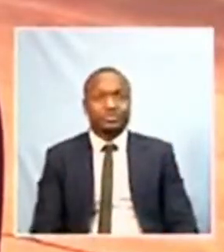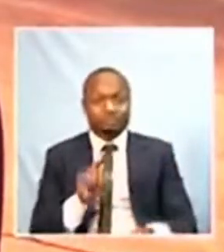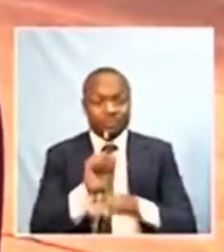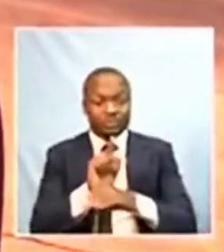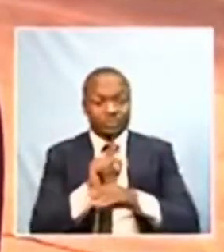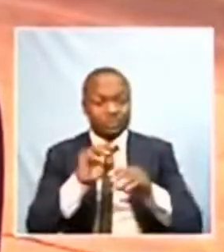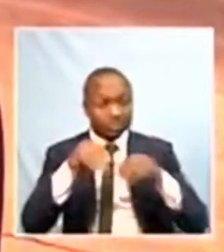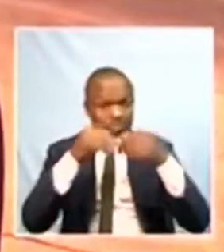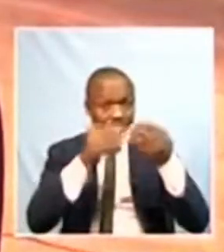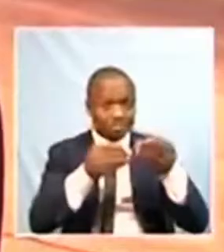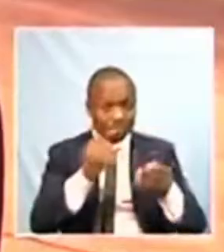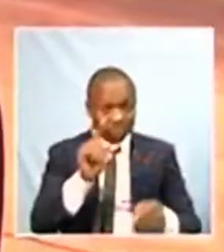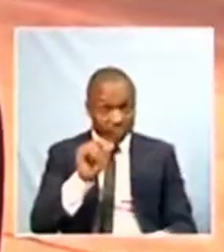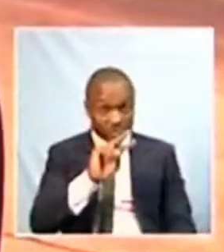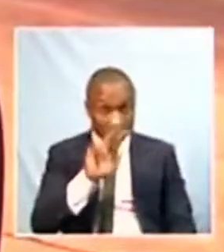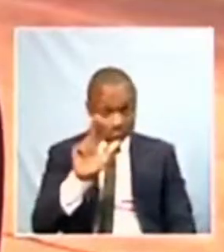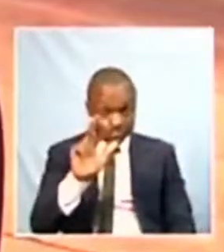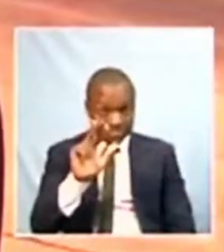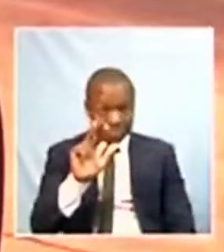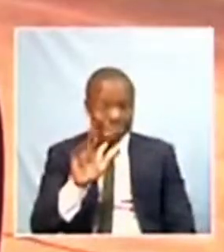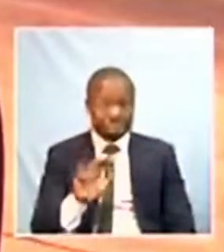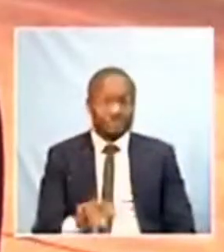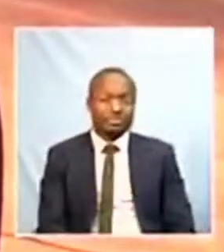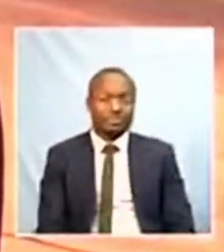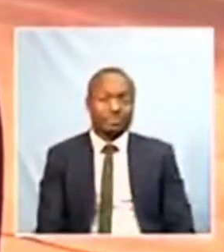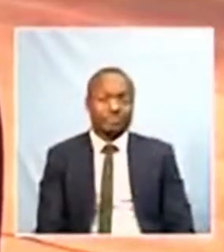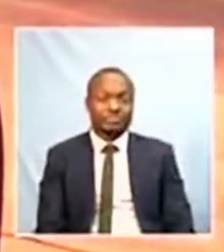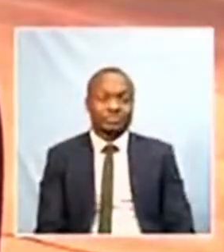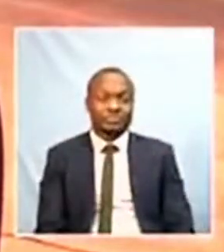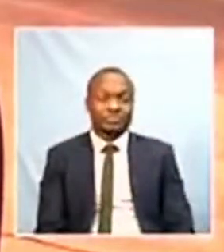was contracted in 2023, Chair.